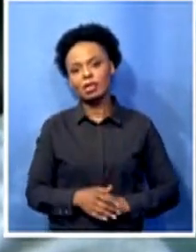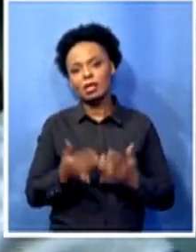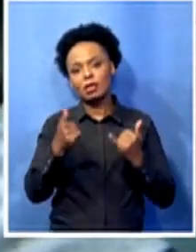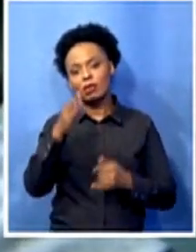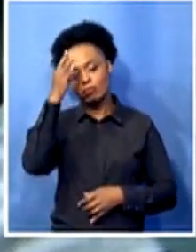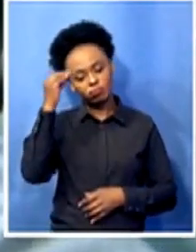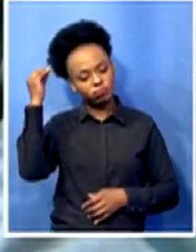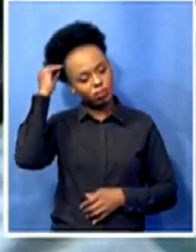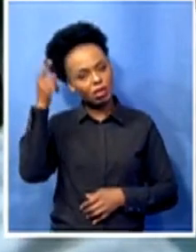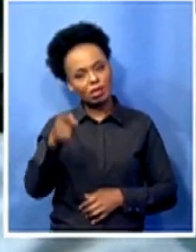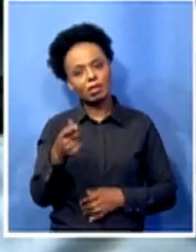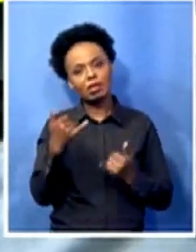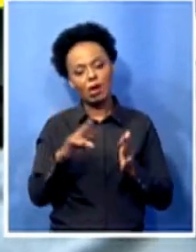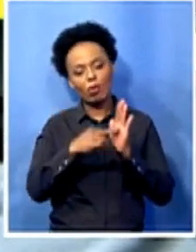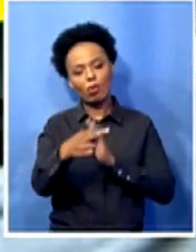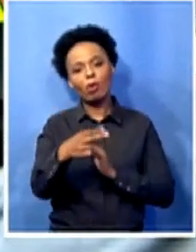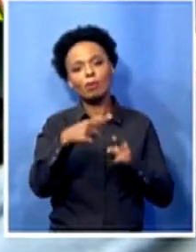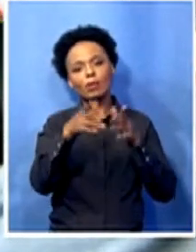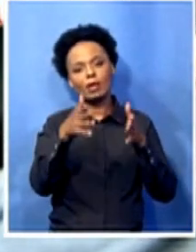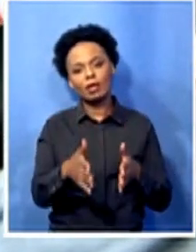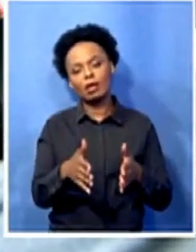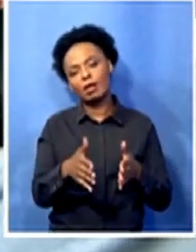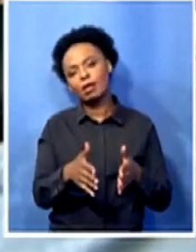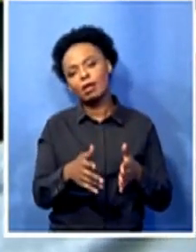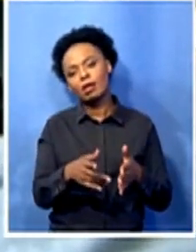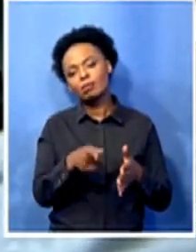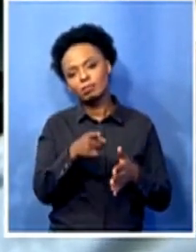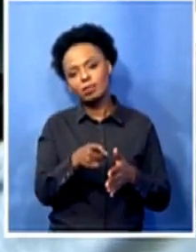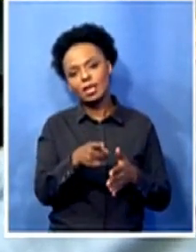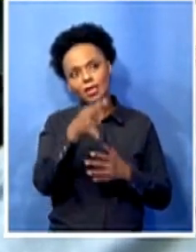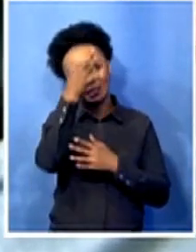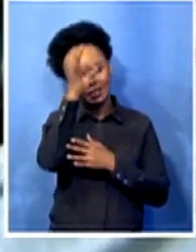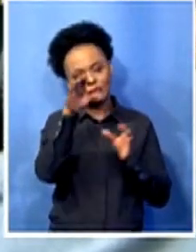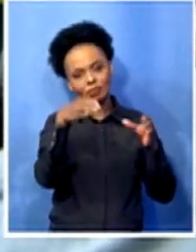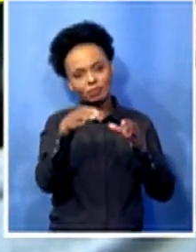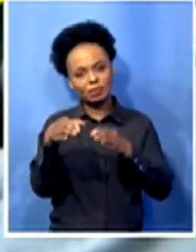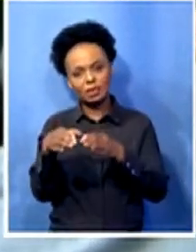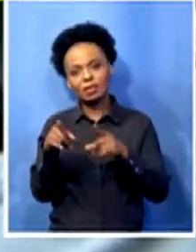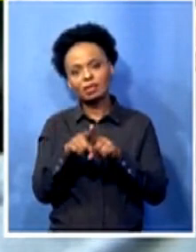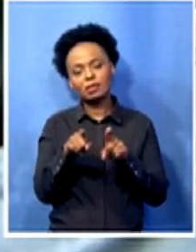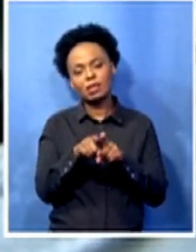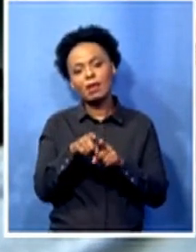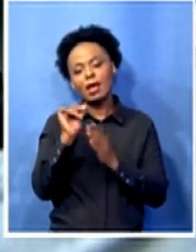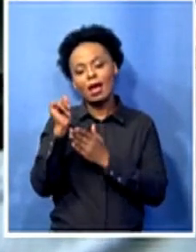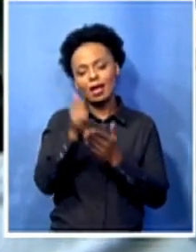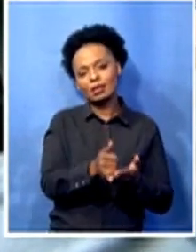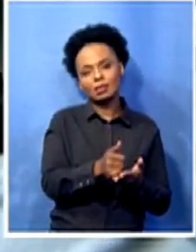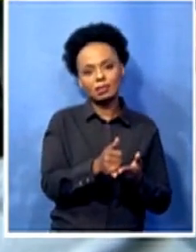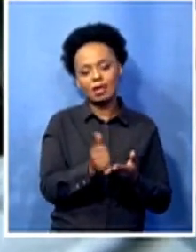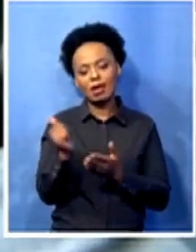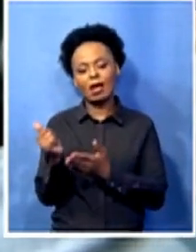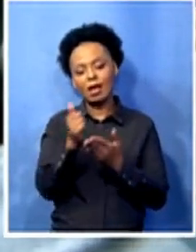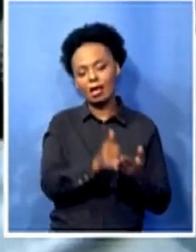by other non-state actors in this and commit to assisting as much as possible in this